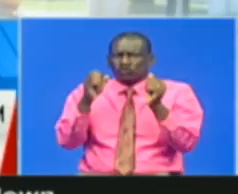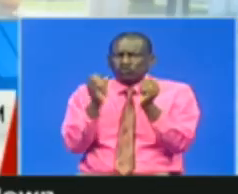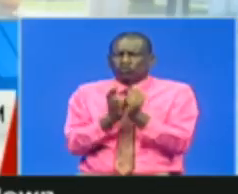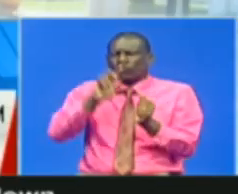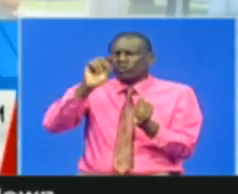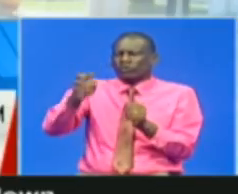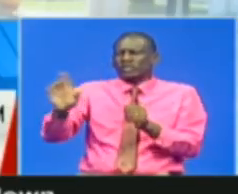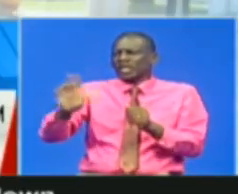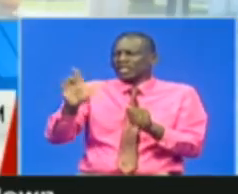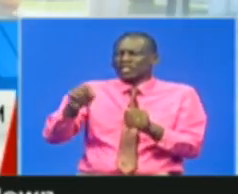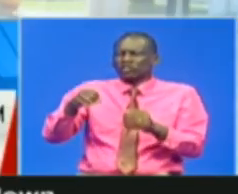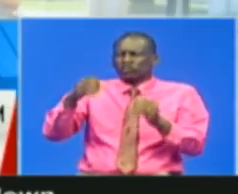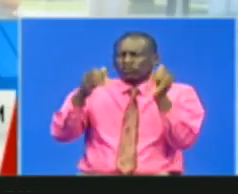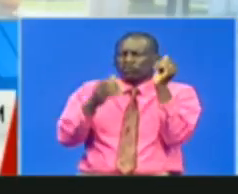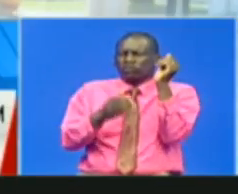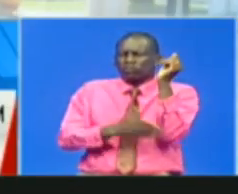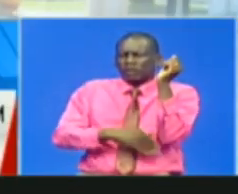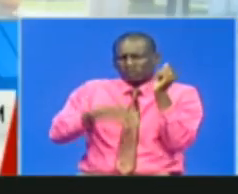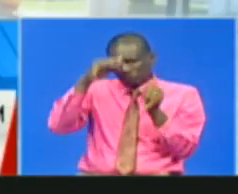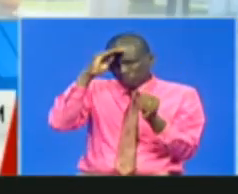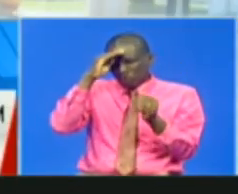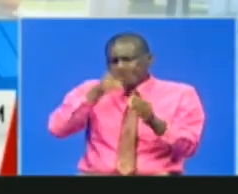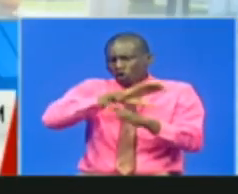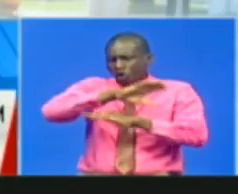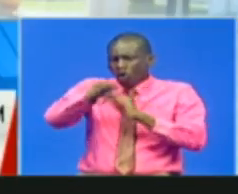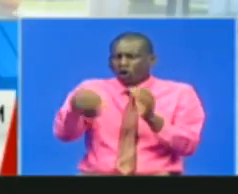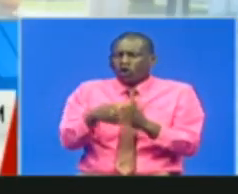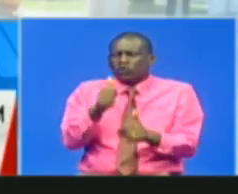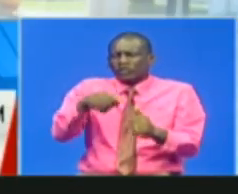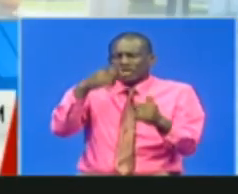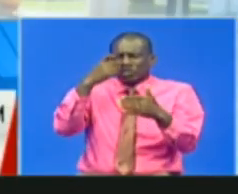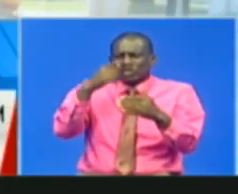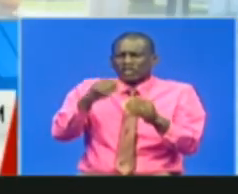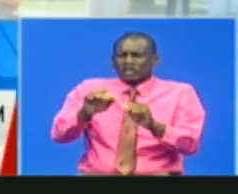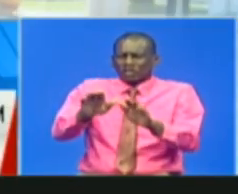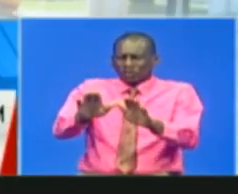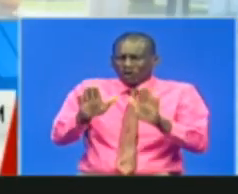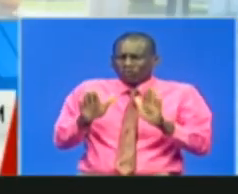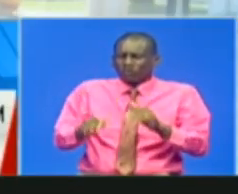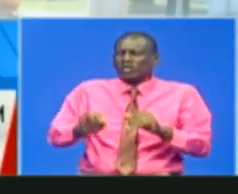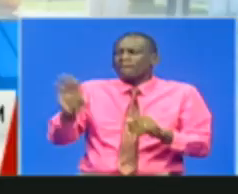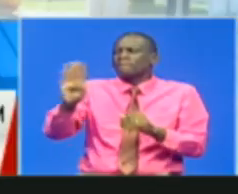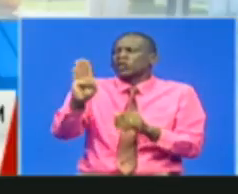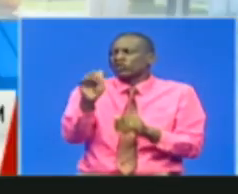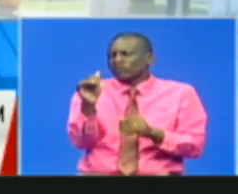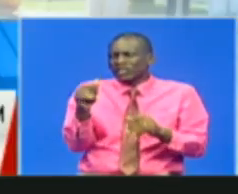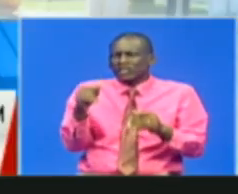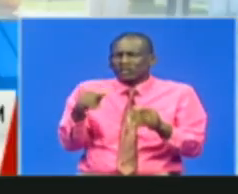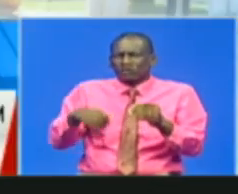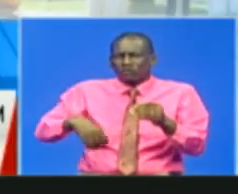products, all allegedly worth billions of shillings in taxes.